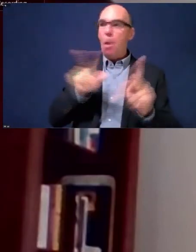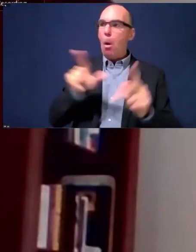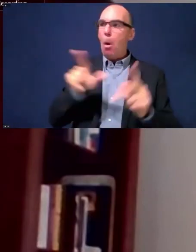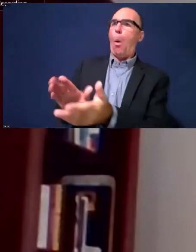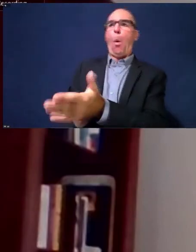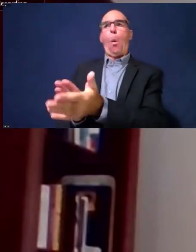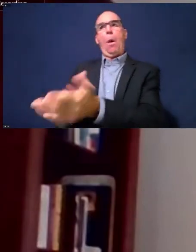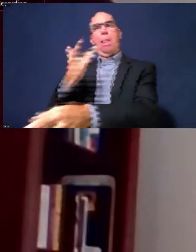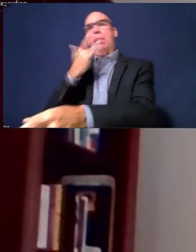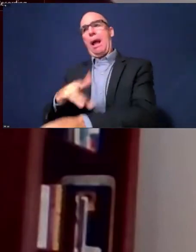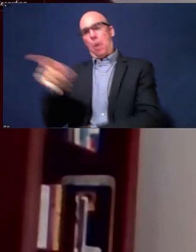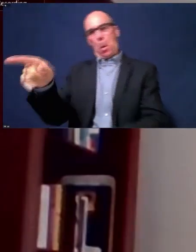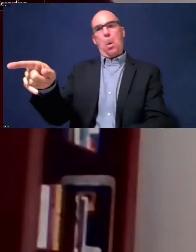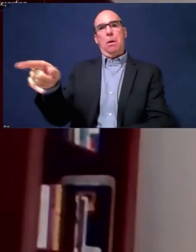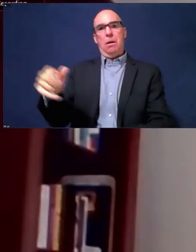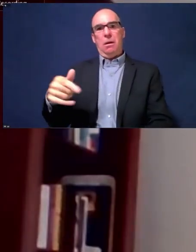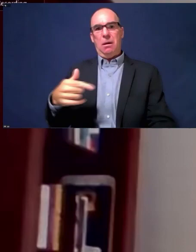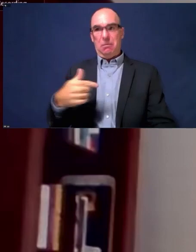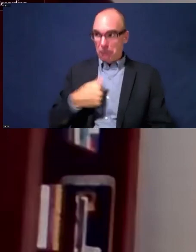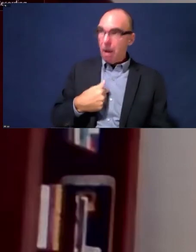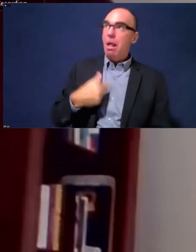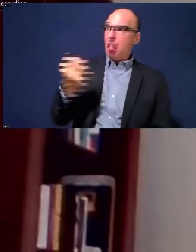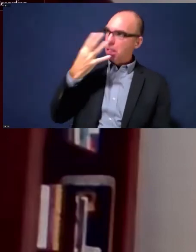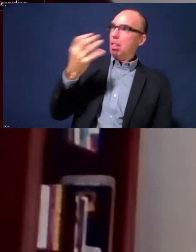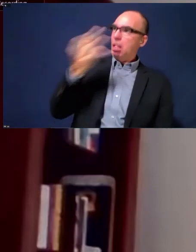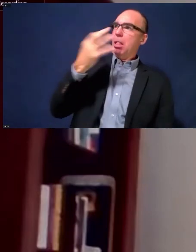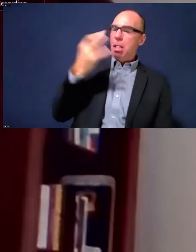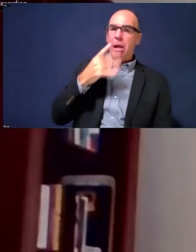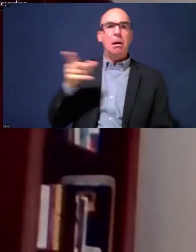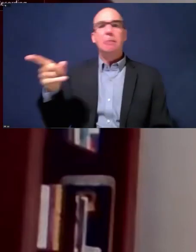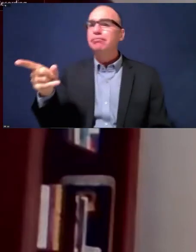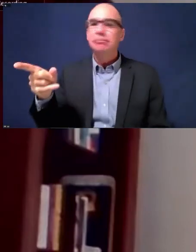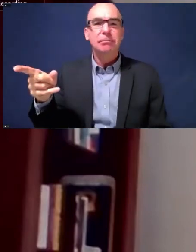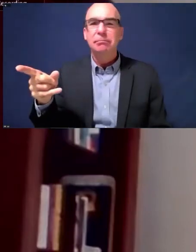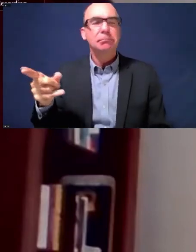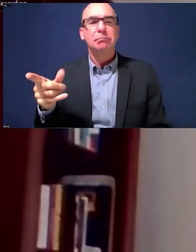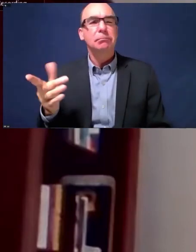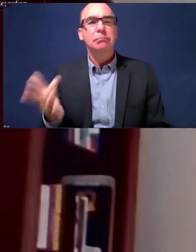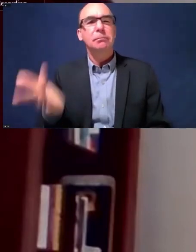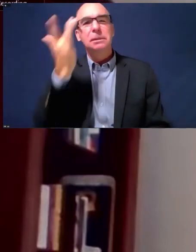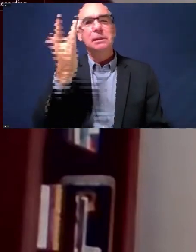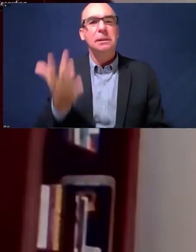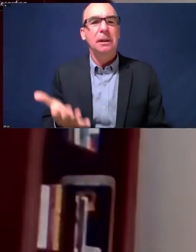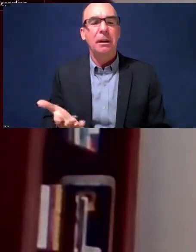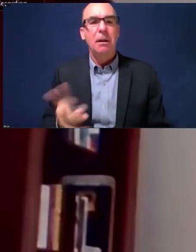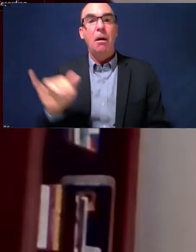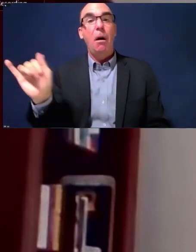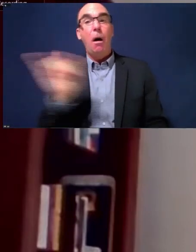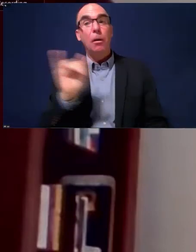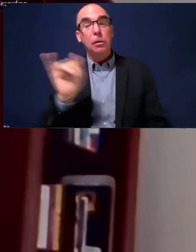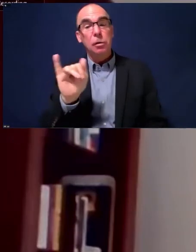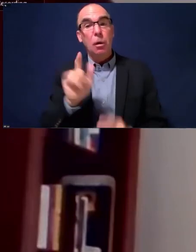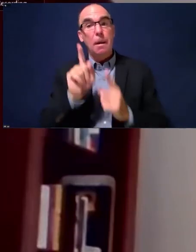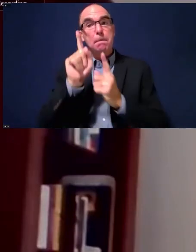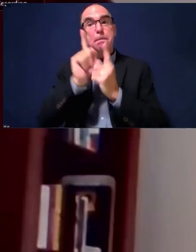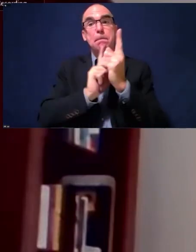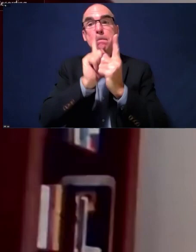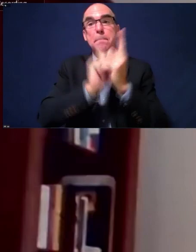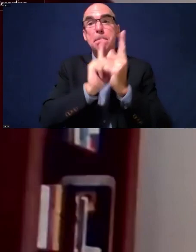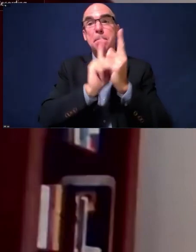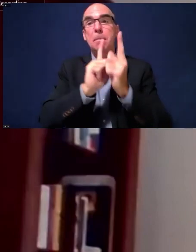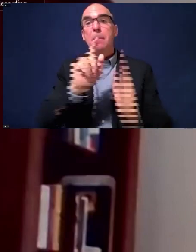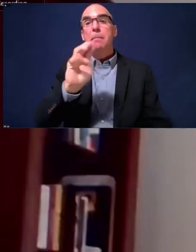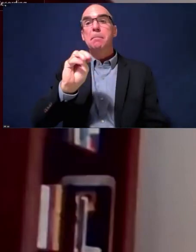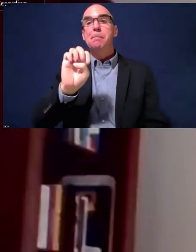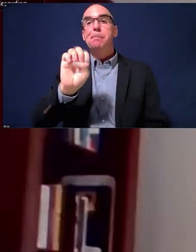was. Black people in universities also face a lack of mentorship opportunities and mentorship networks